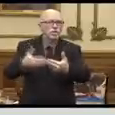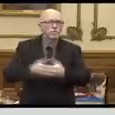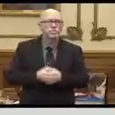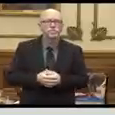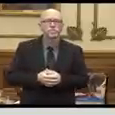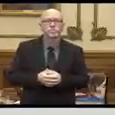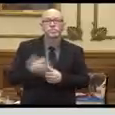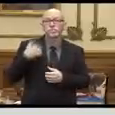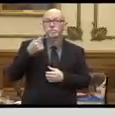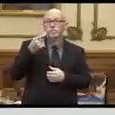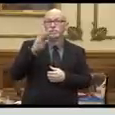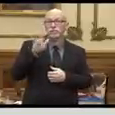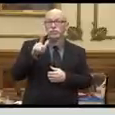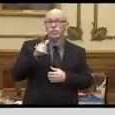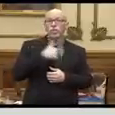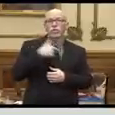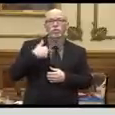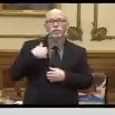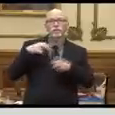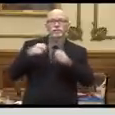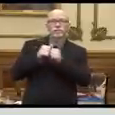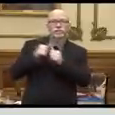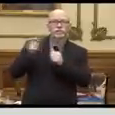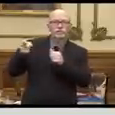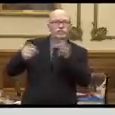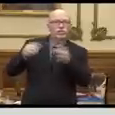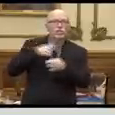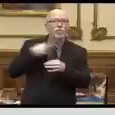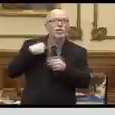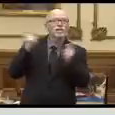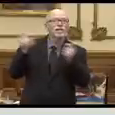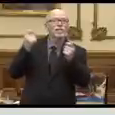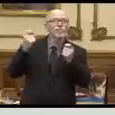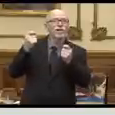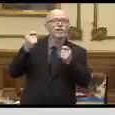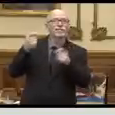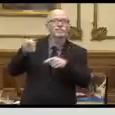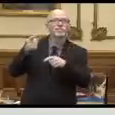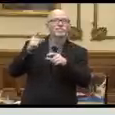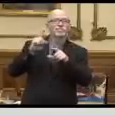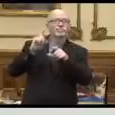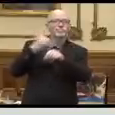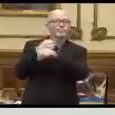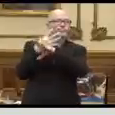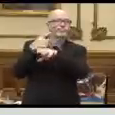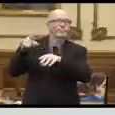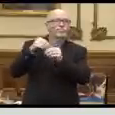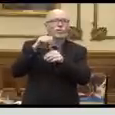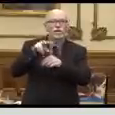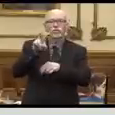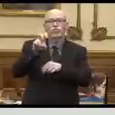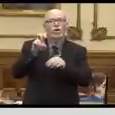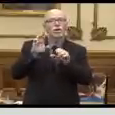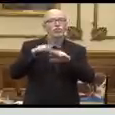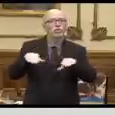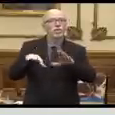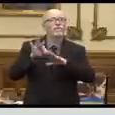In April, we stood alongside our judges to celebrate virtually as more than 200 children found their forever